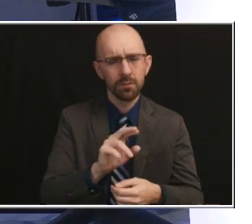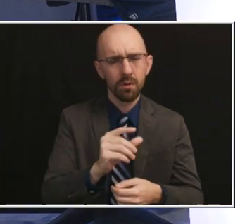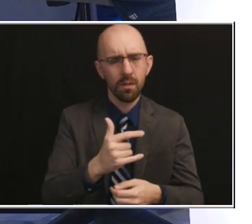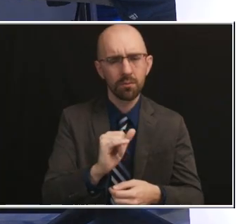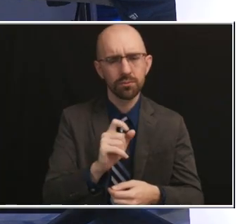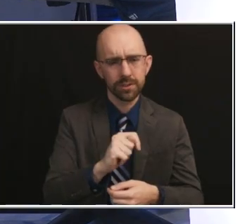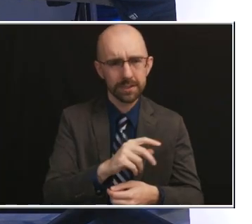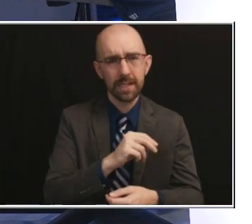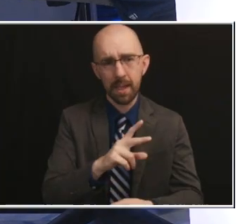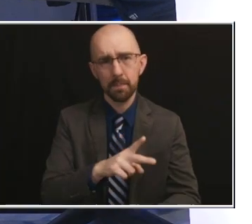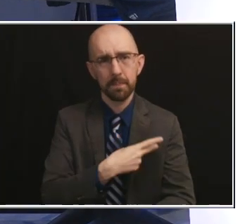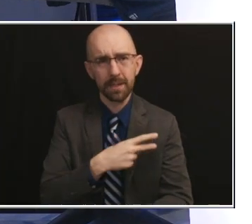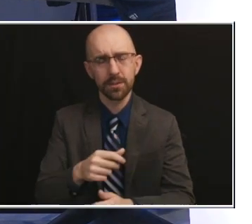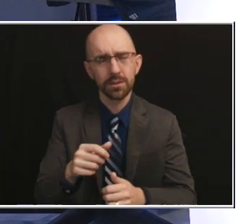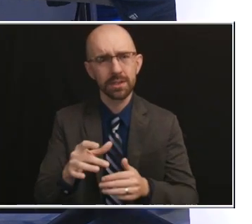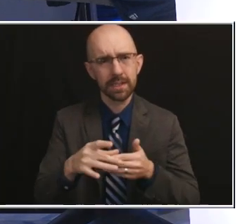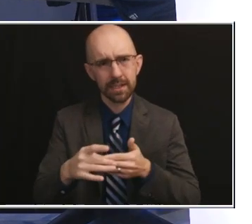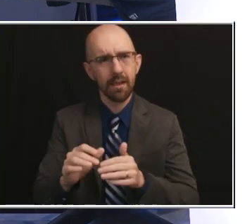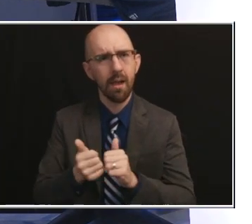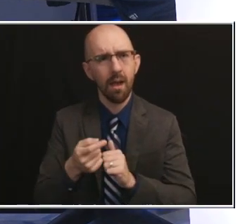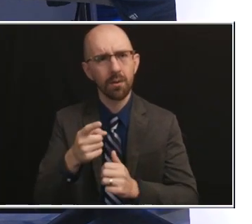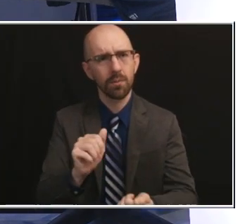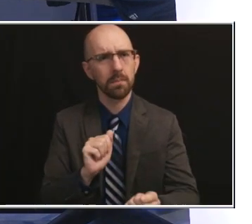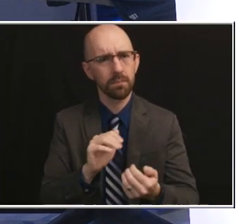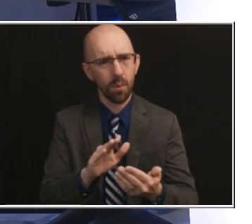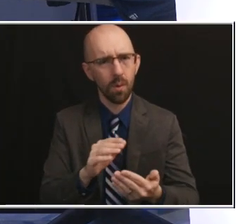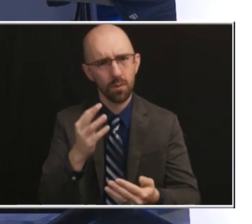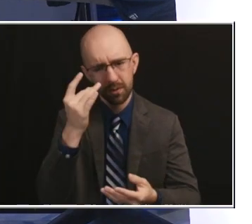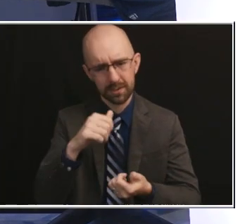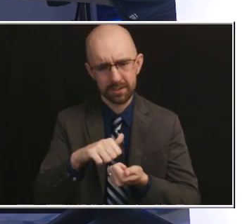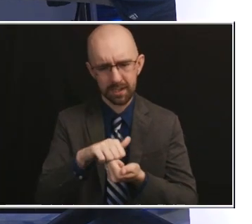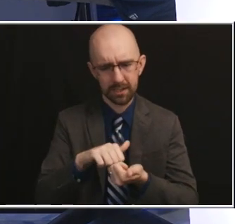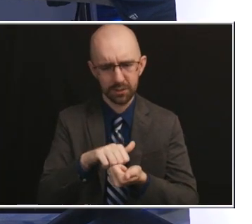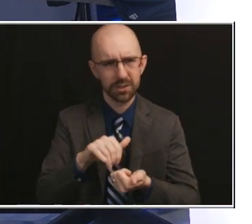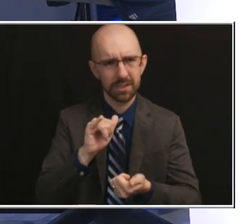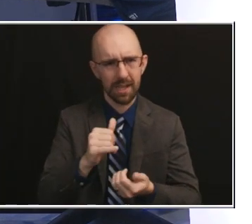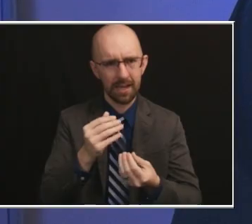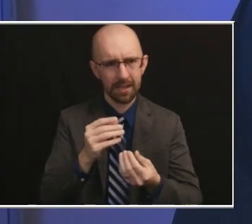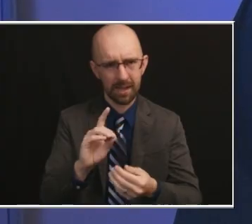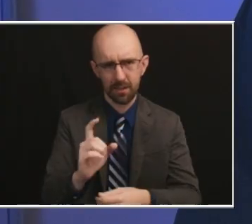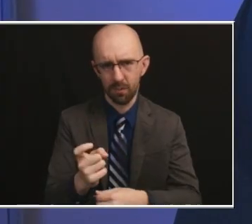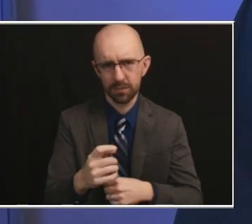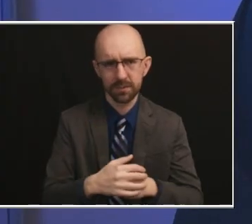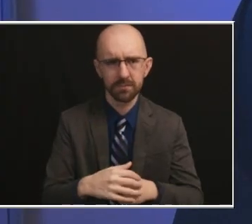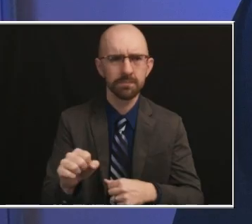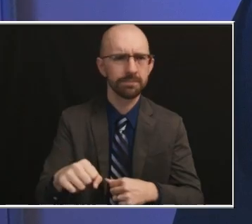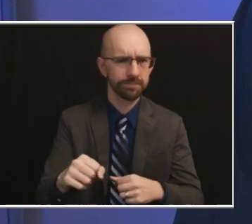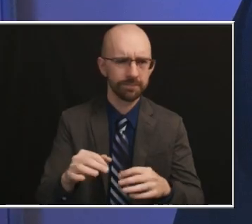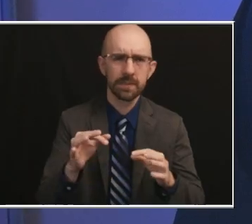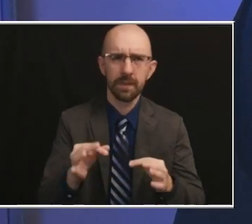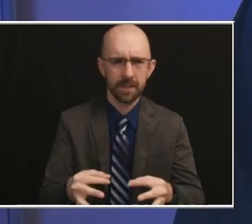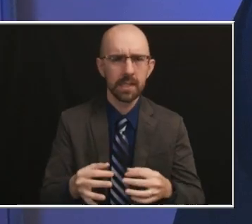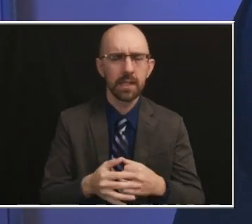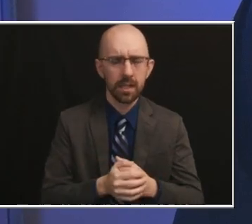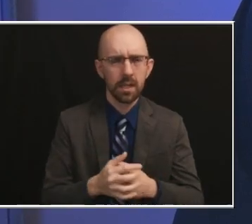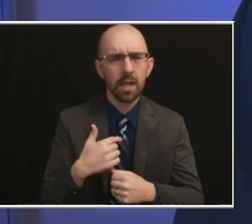shape the way that you approached and digested this diagnosis? Absolutely. I think